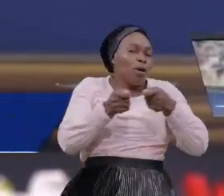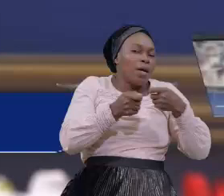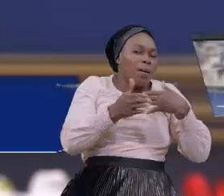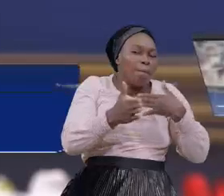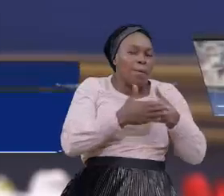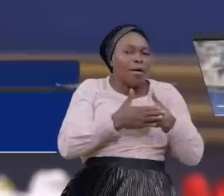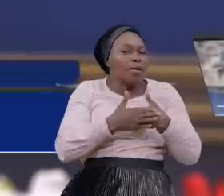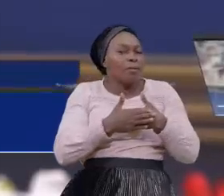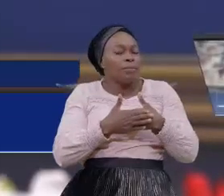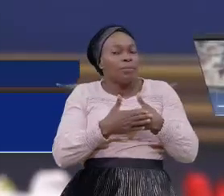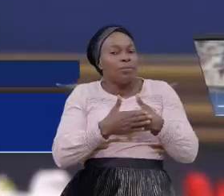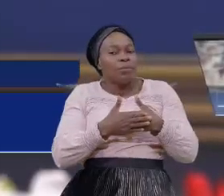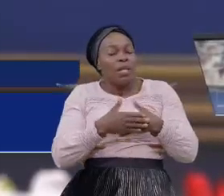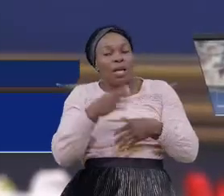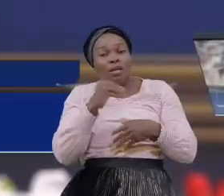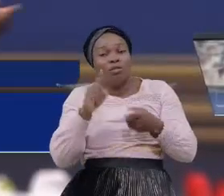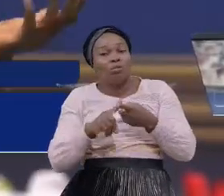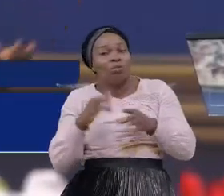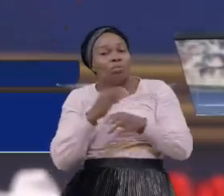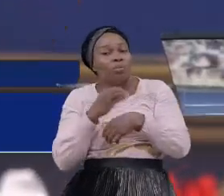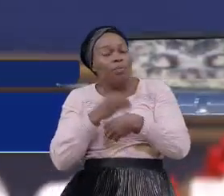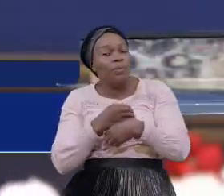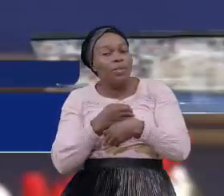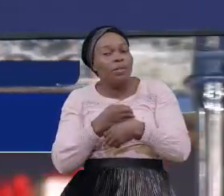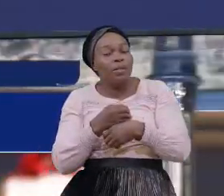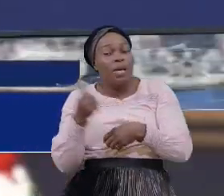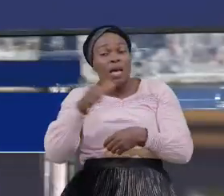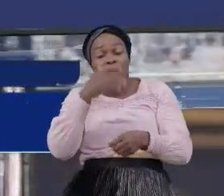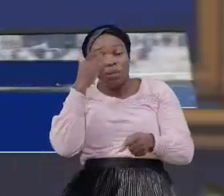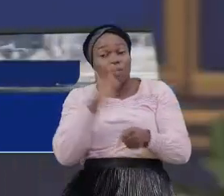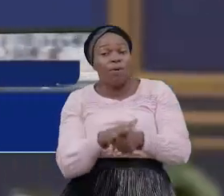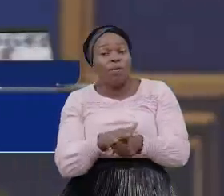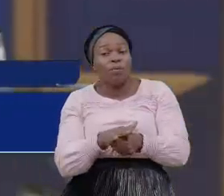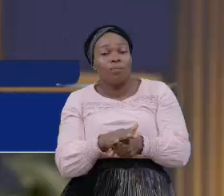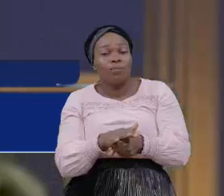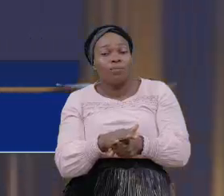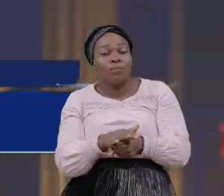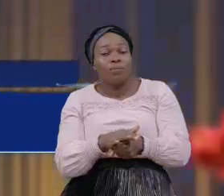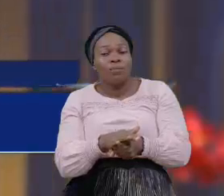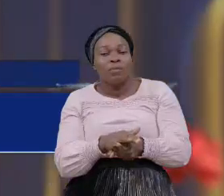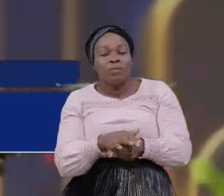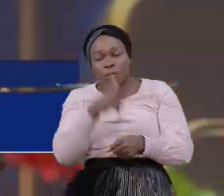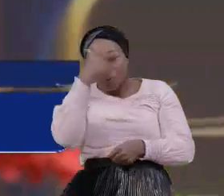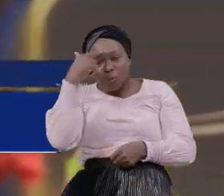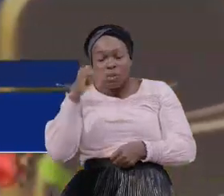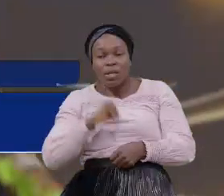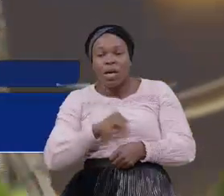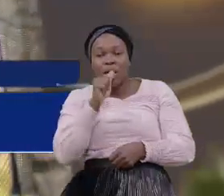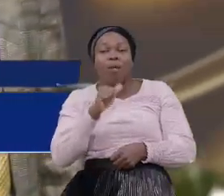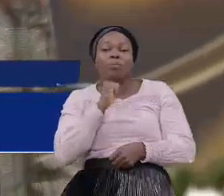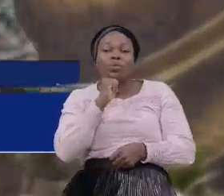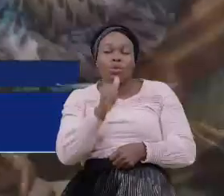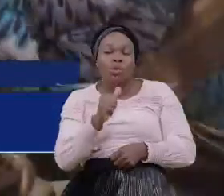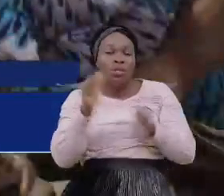from making any vow because I might not be able to do it. I'm not talking